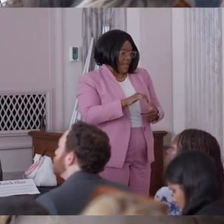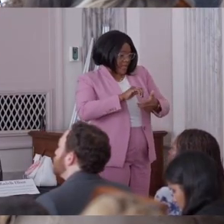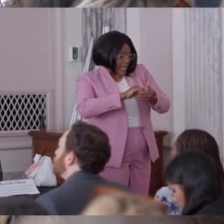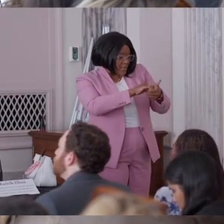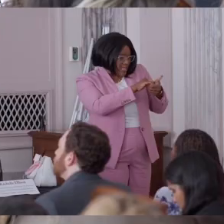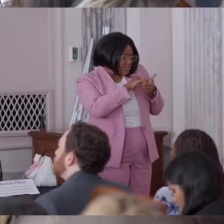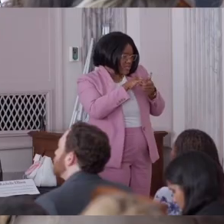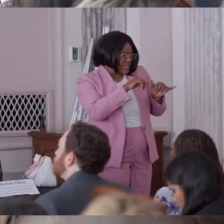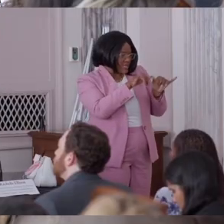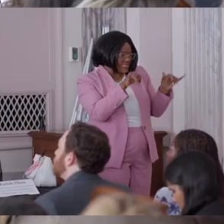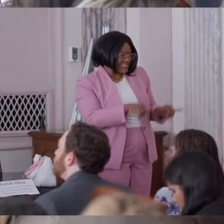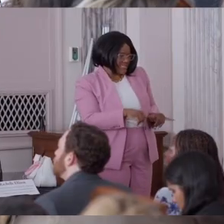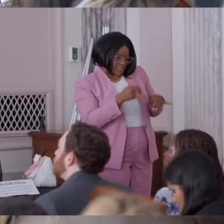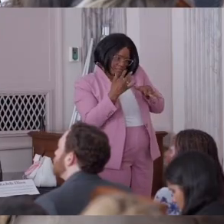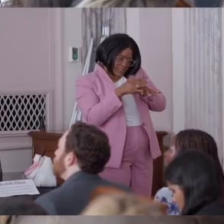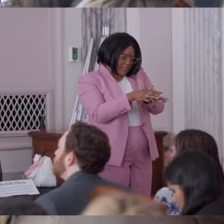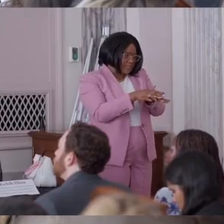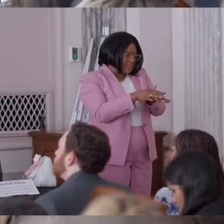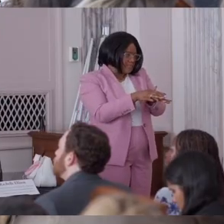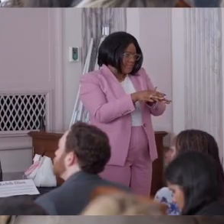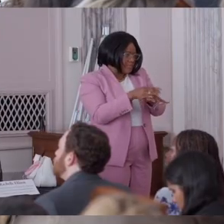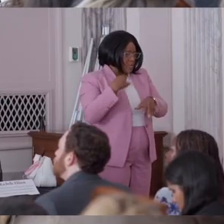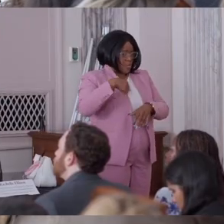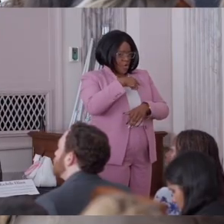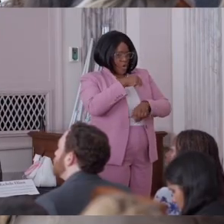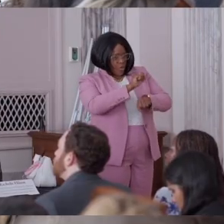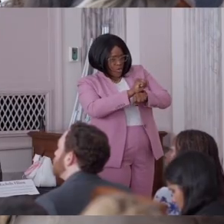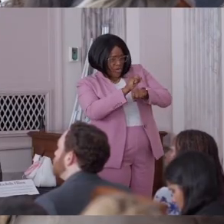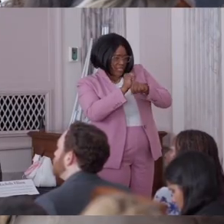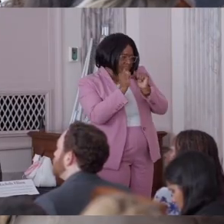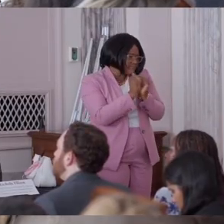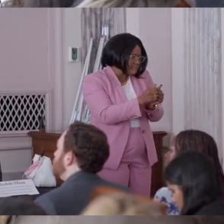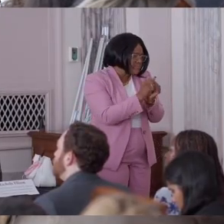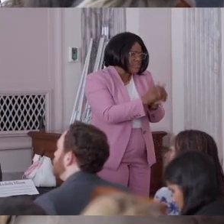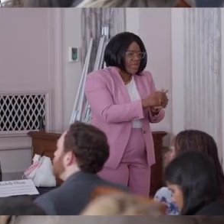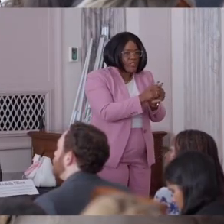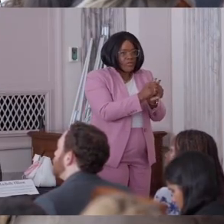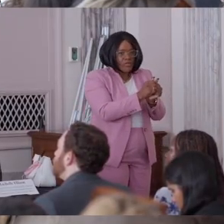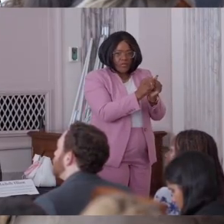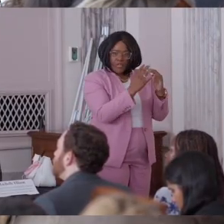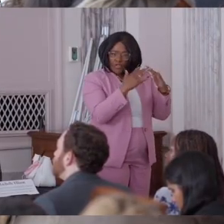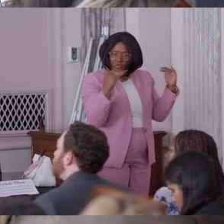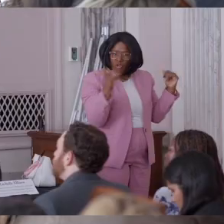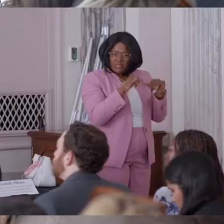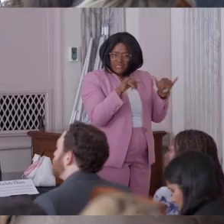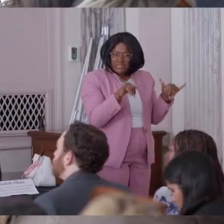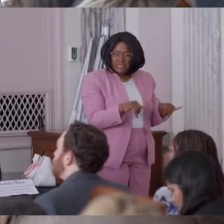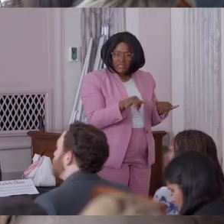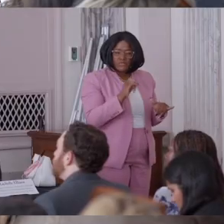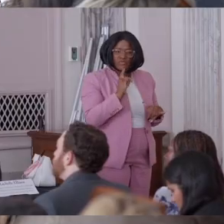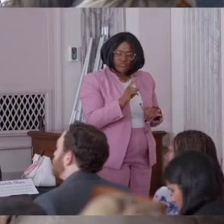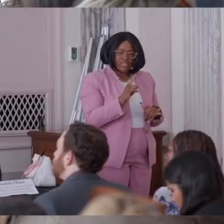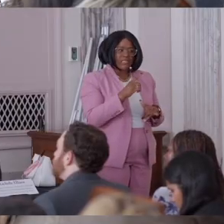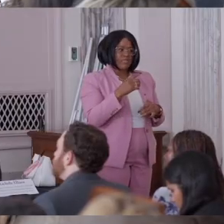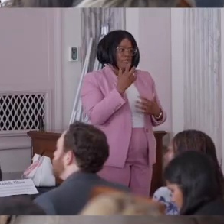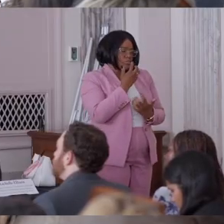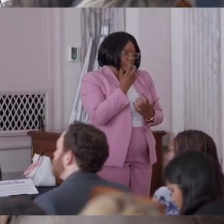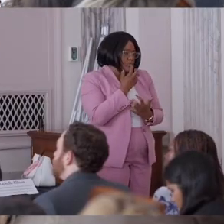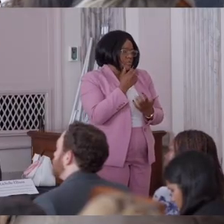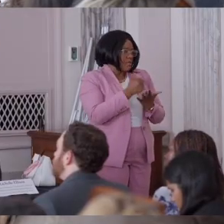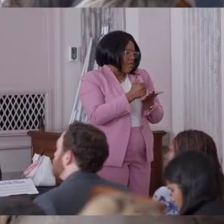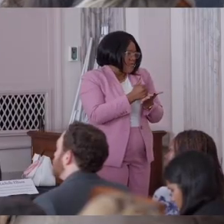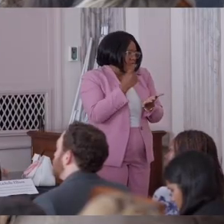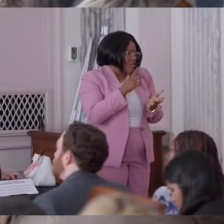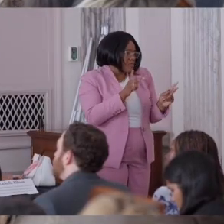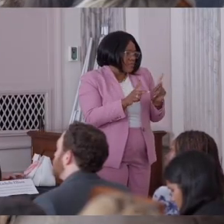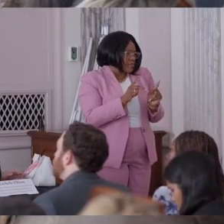alignment, and this working together across systems is really, really critical for people with disabilities,